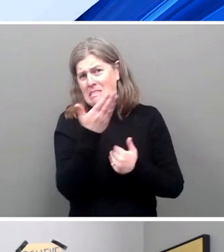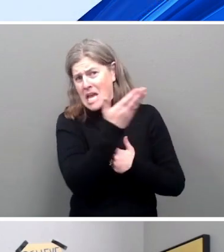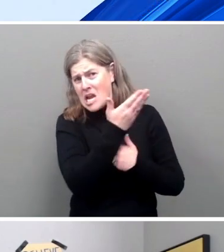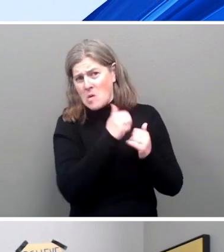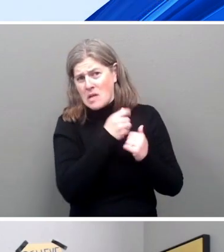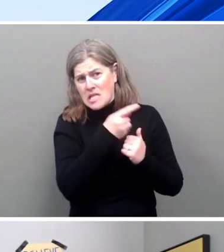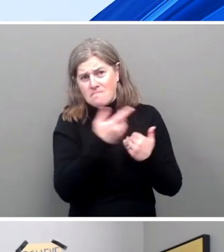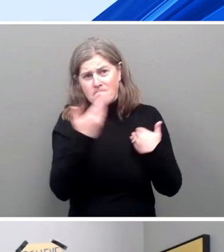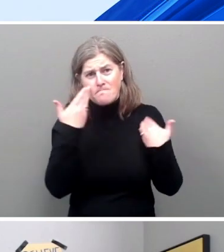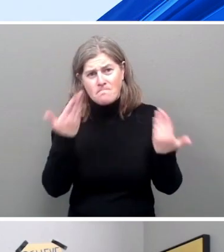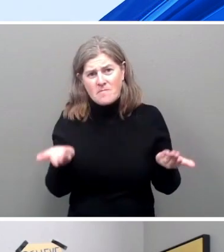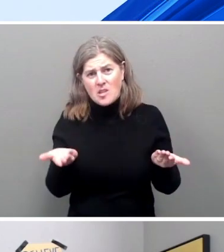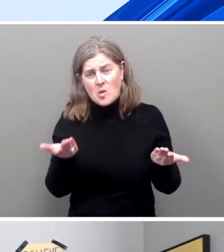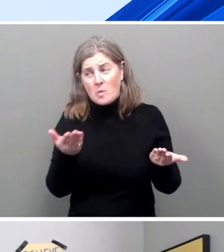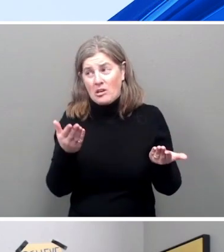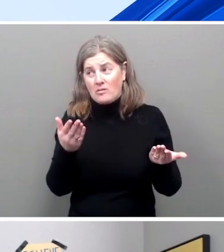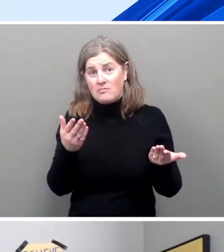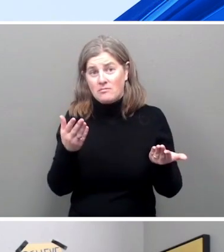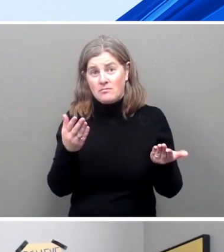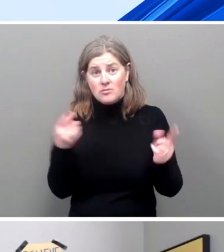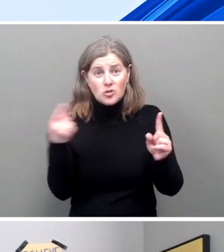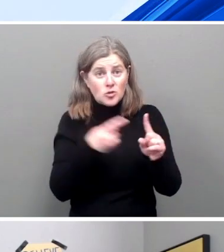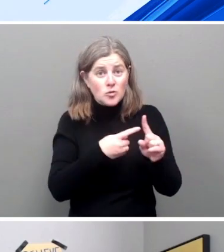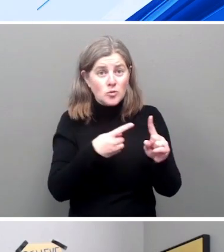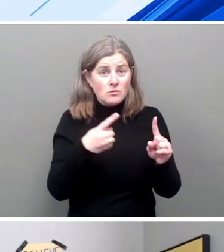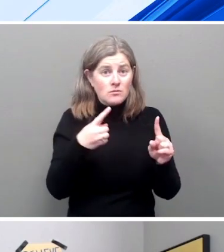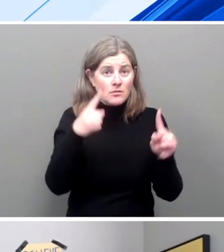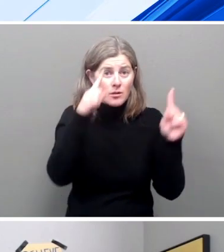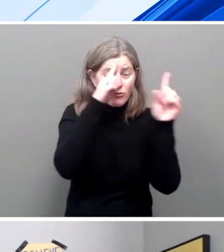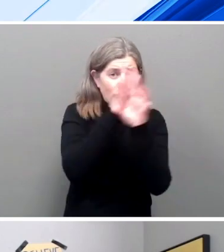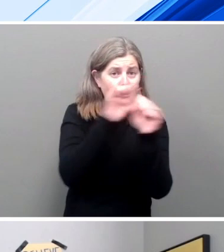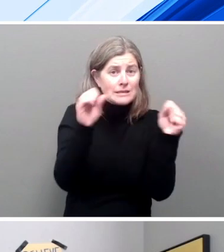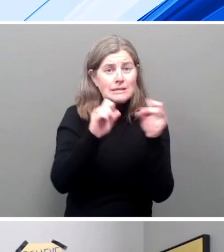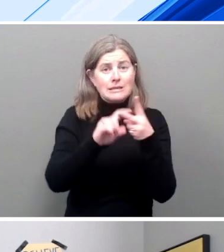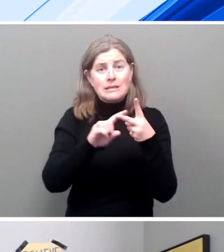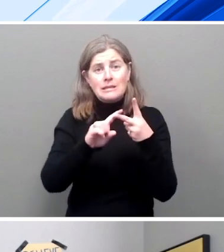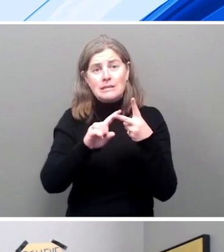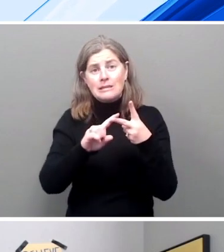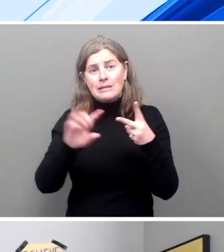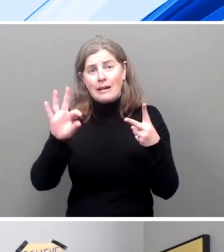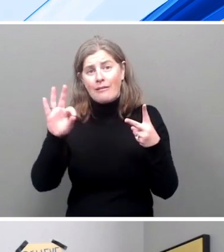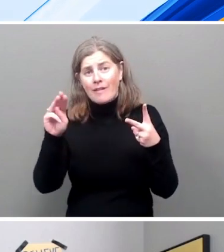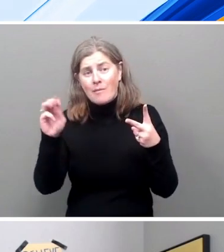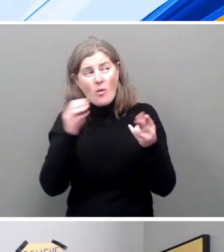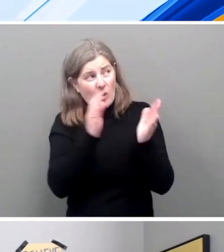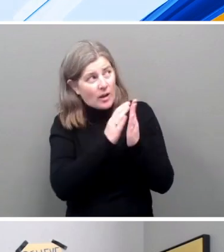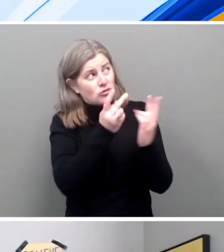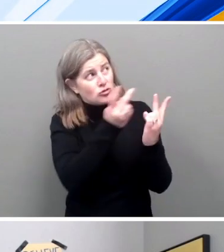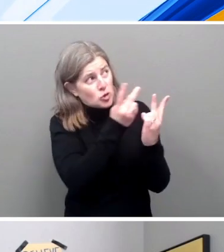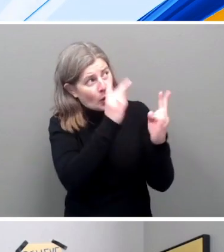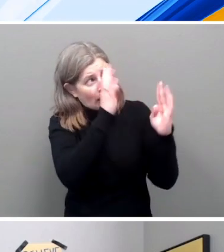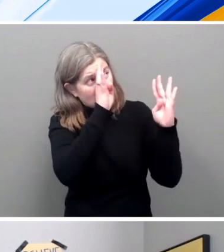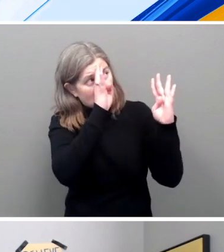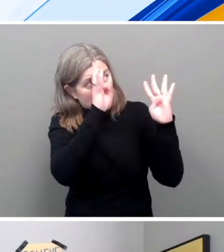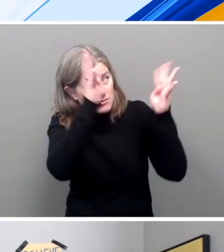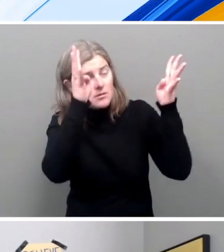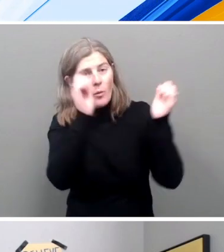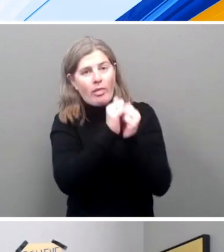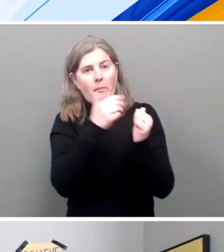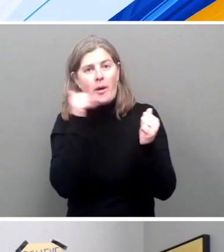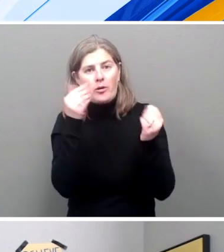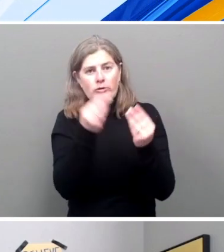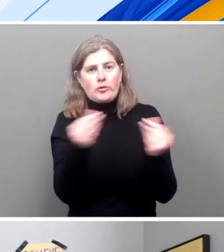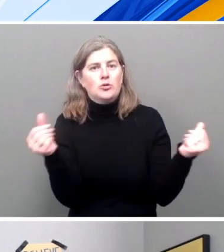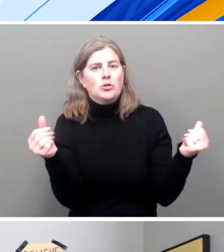could direct to the White House and to FEMA both, request that they really address this and come up with a better solution